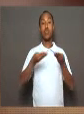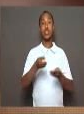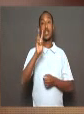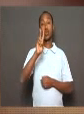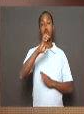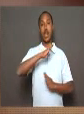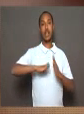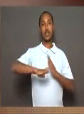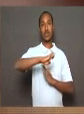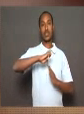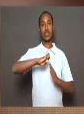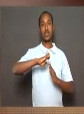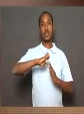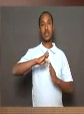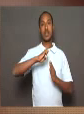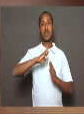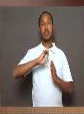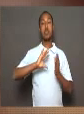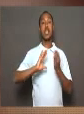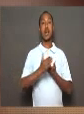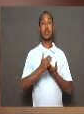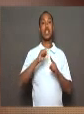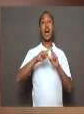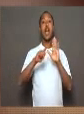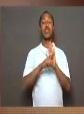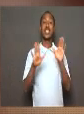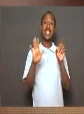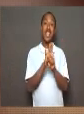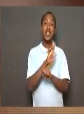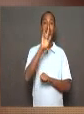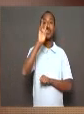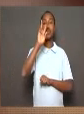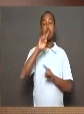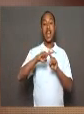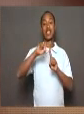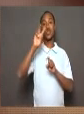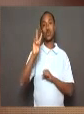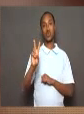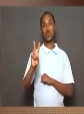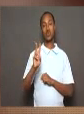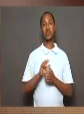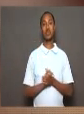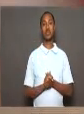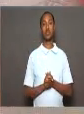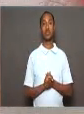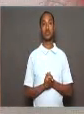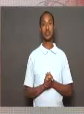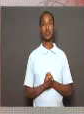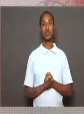2 electrons, it becomes an ion with a charge of +2.